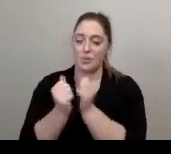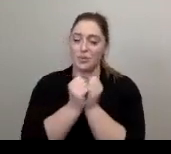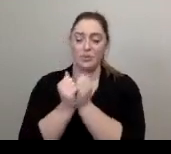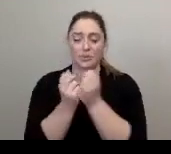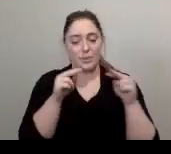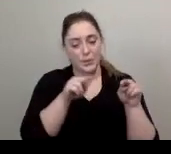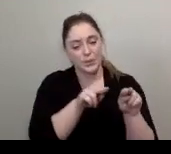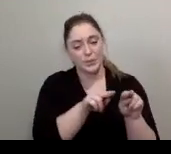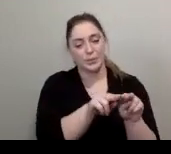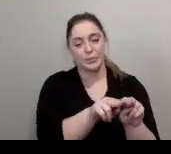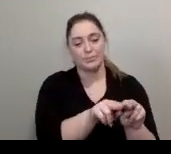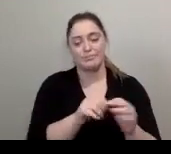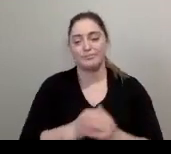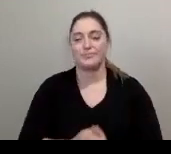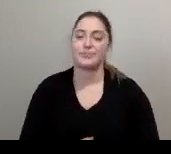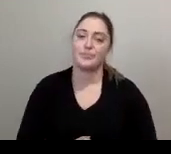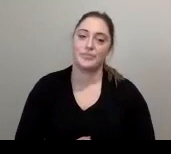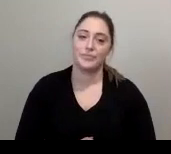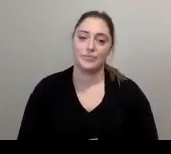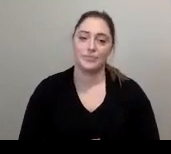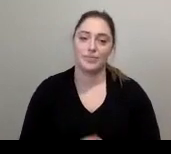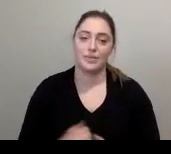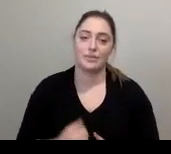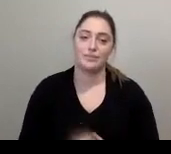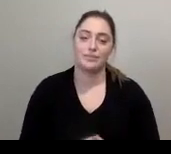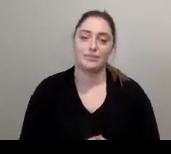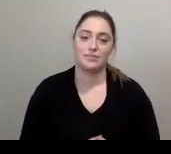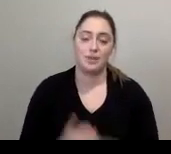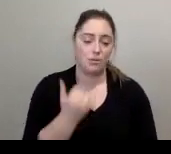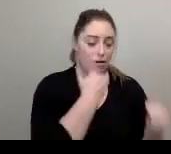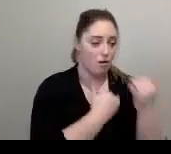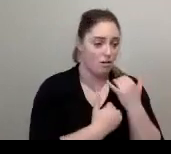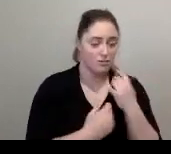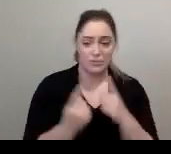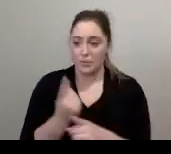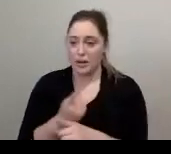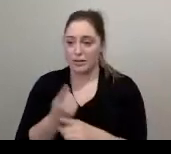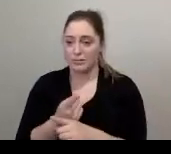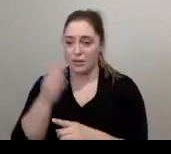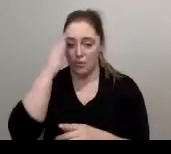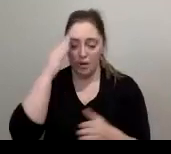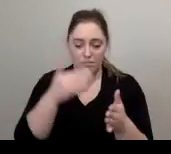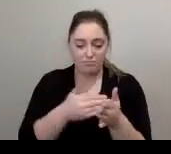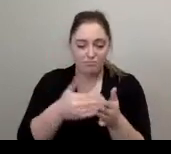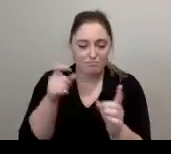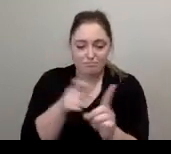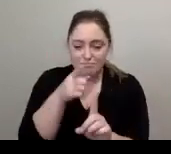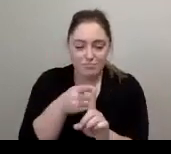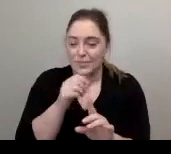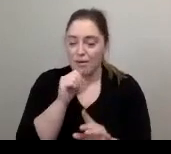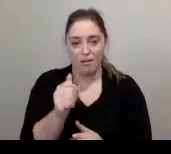together. What do we know about right and wrong? What do